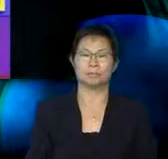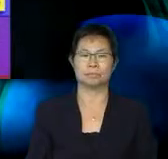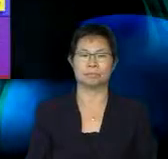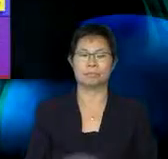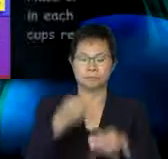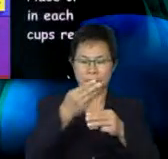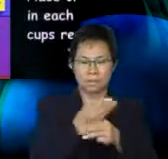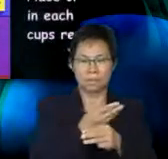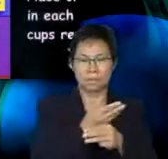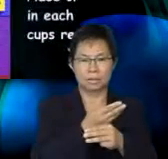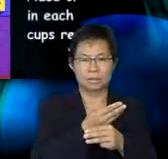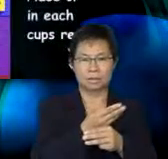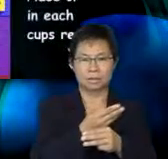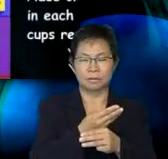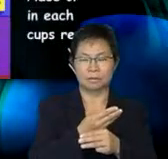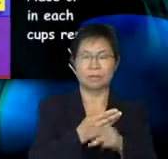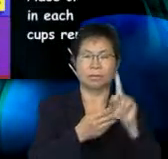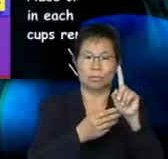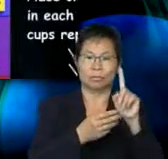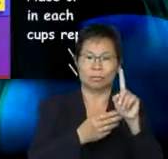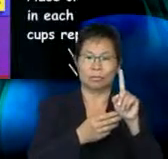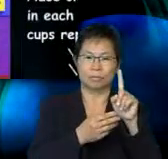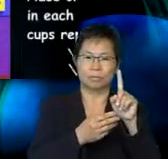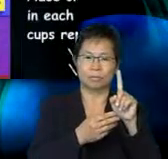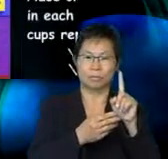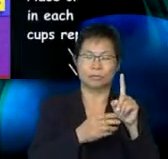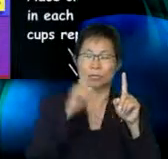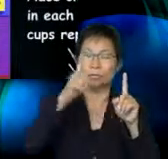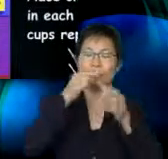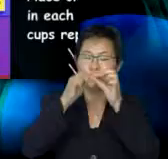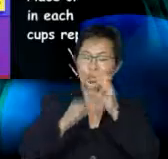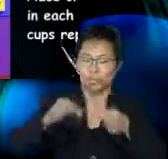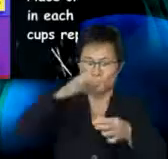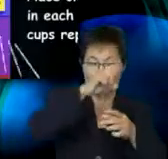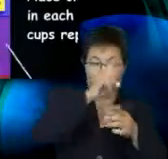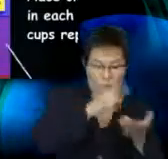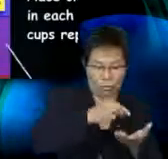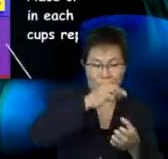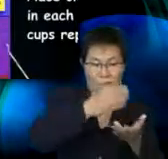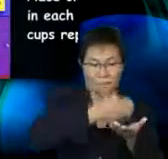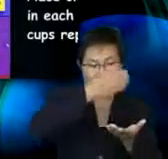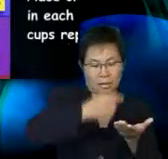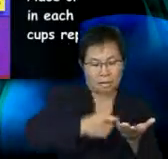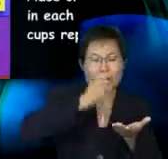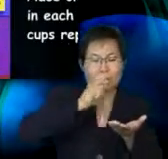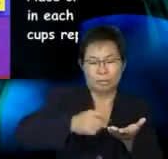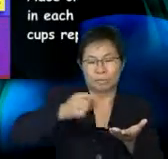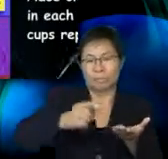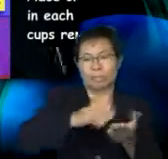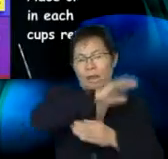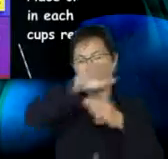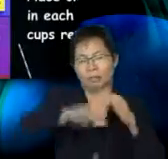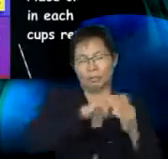Step 3. Place 1 straw in each of the cups repeatedly until all the cups contain 4